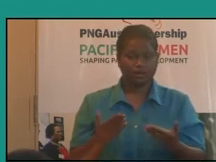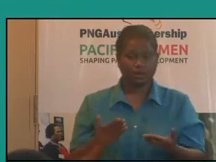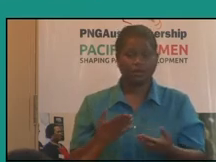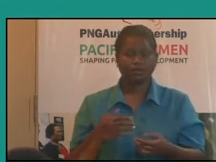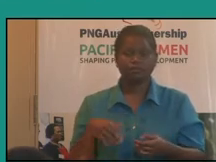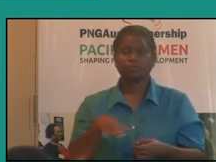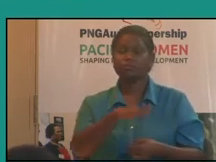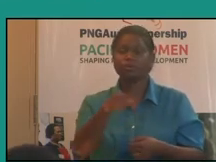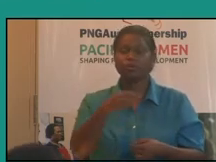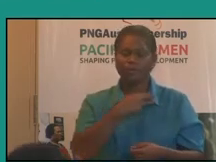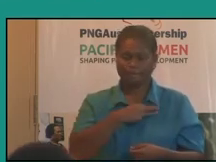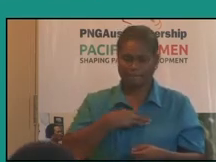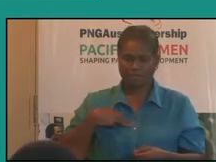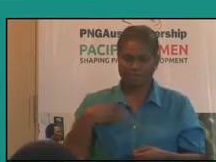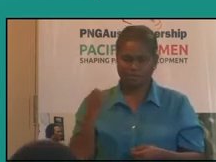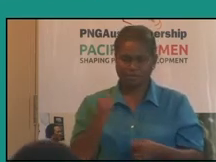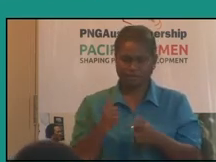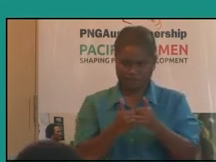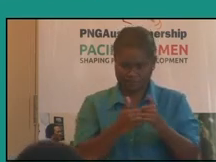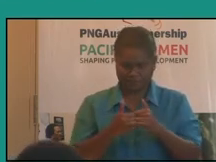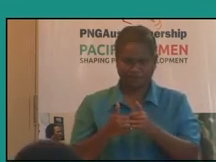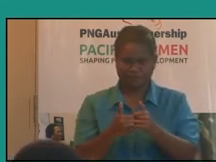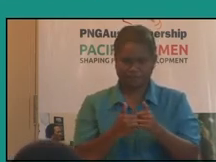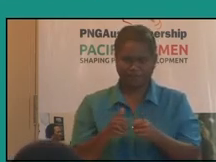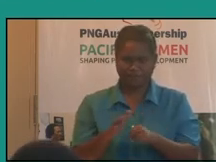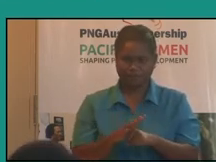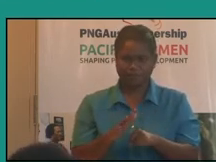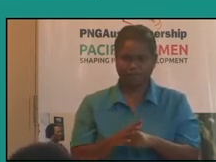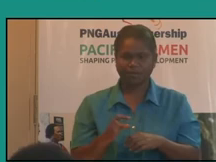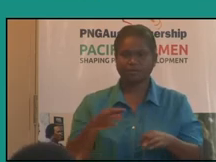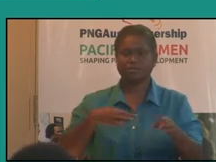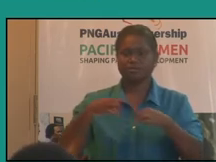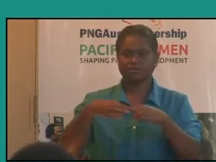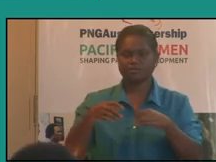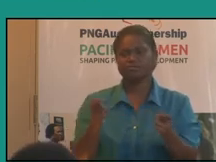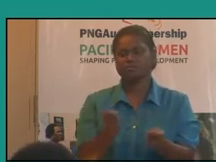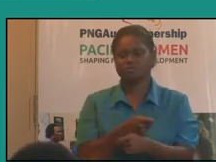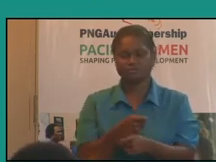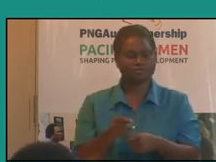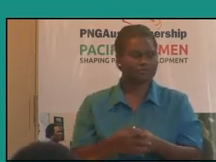agree to that decision going forward. As Alphonse said,